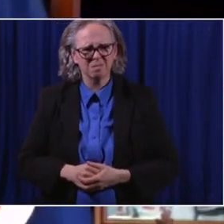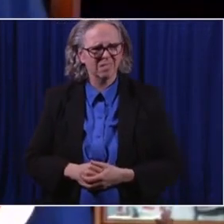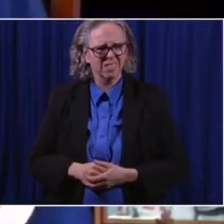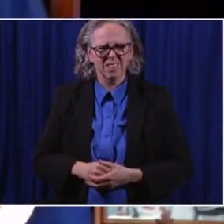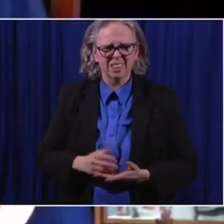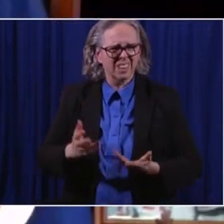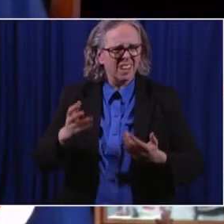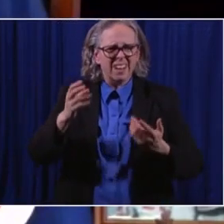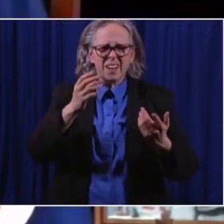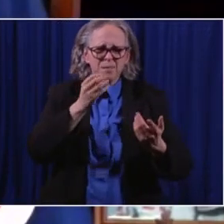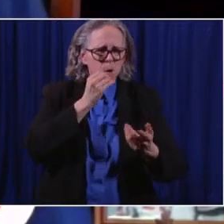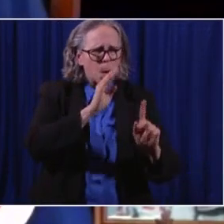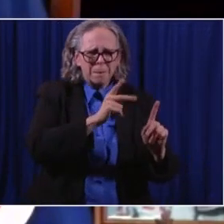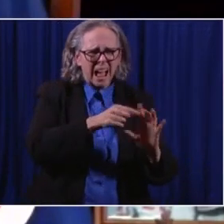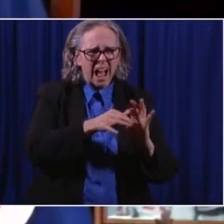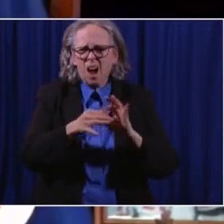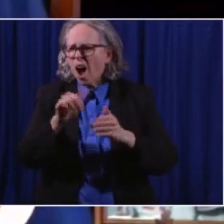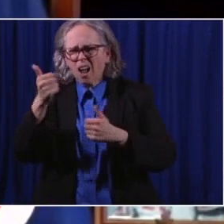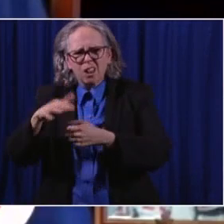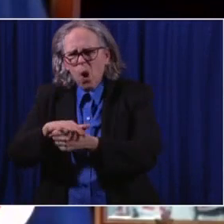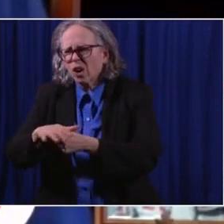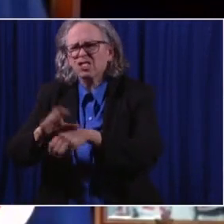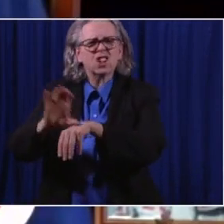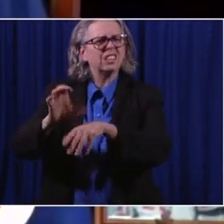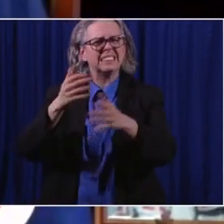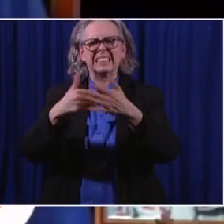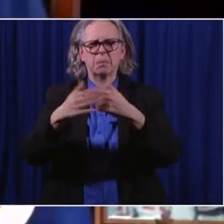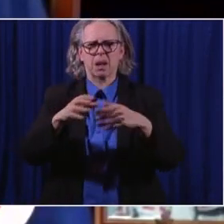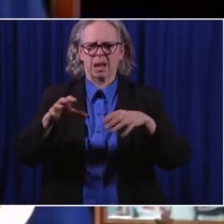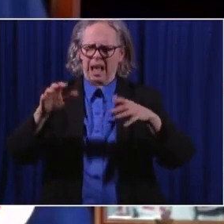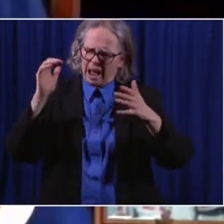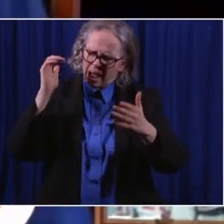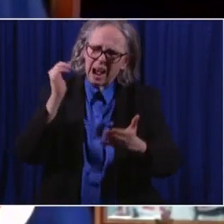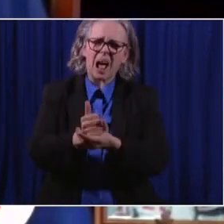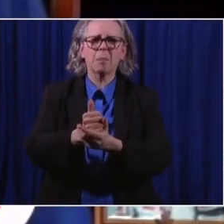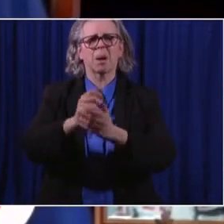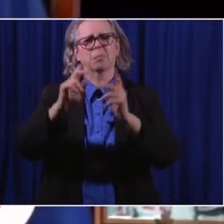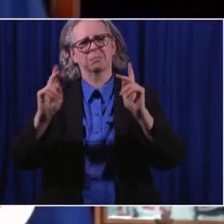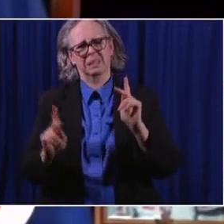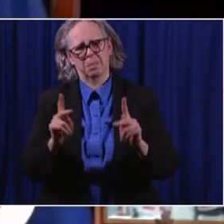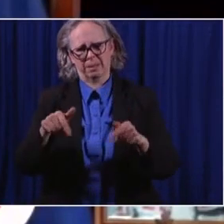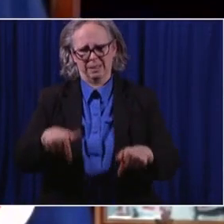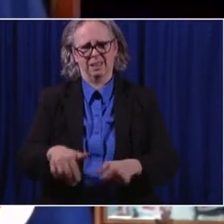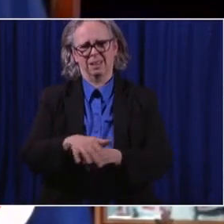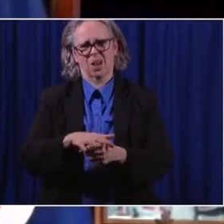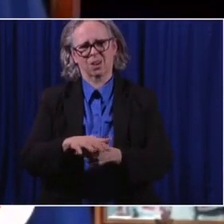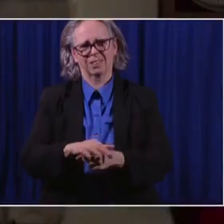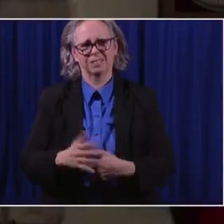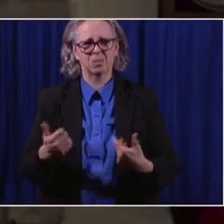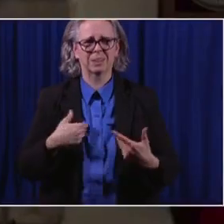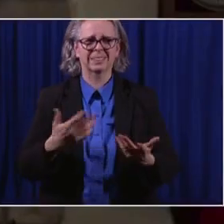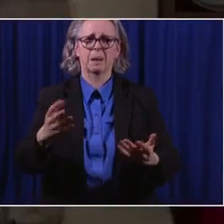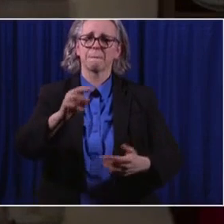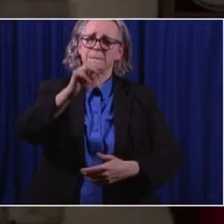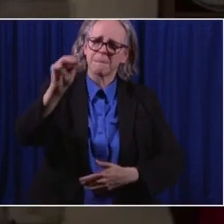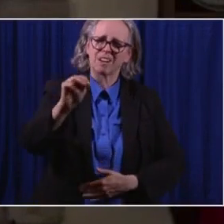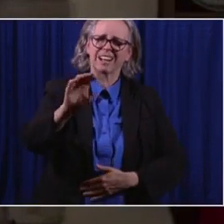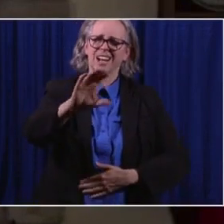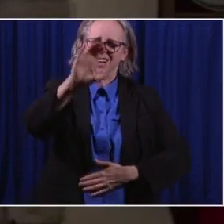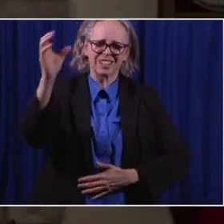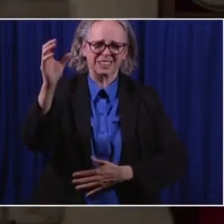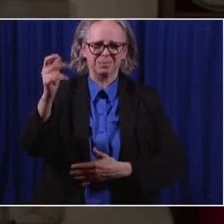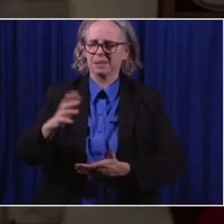holiday season. And I just want to say Merry Christmas, and Governor, I'll turn it back over to you. Thank you. It's great. Well,